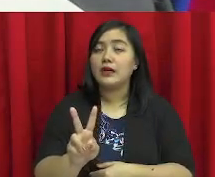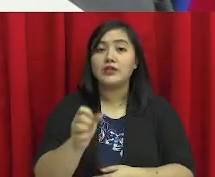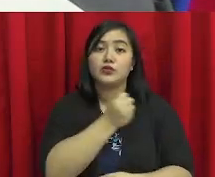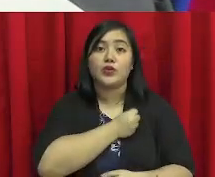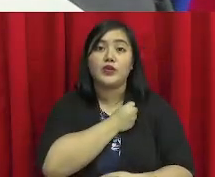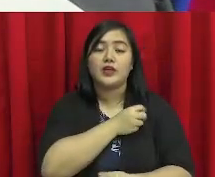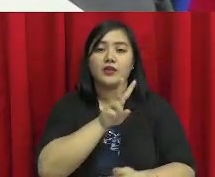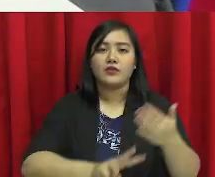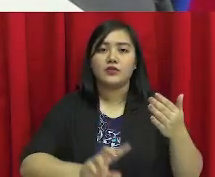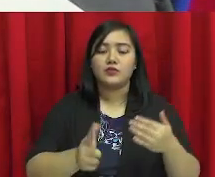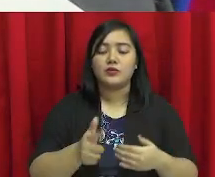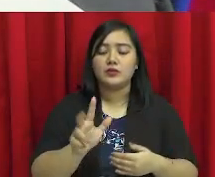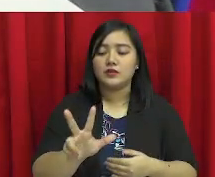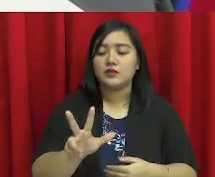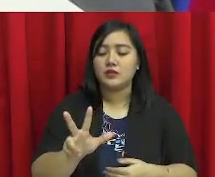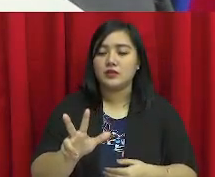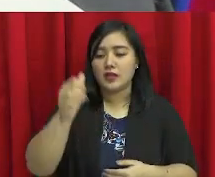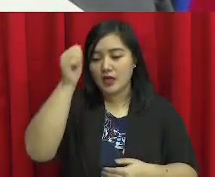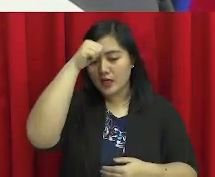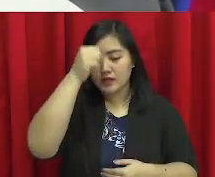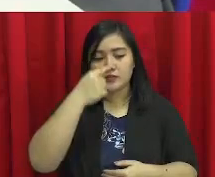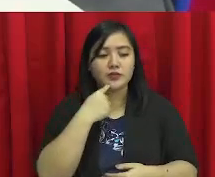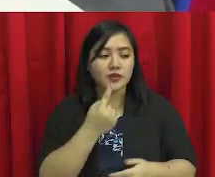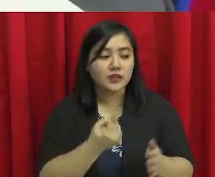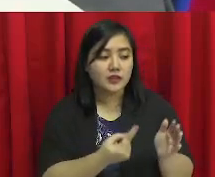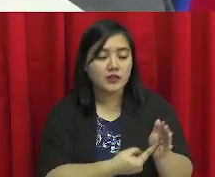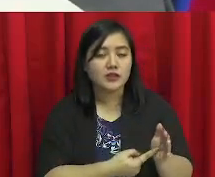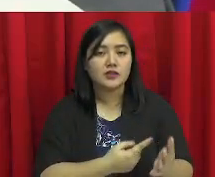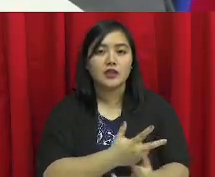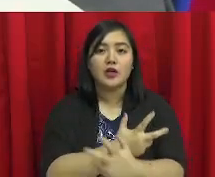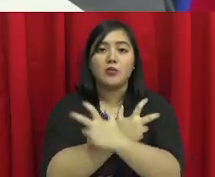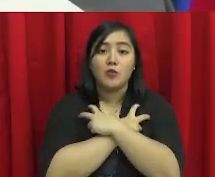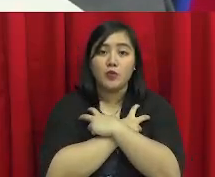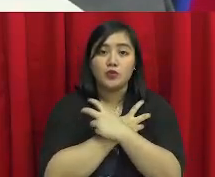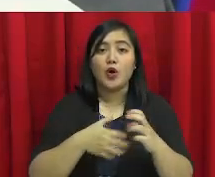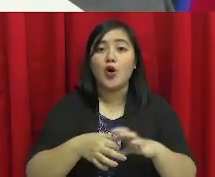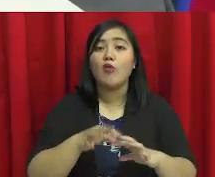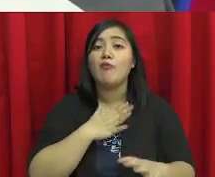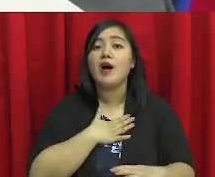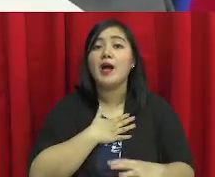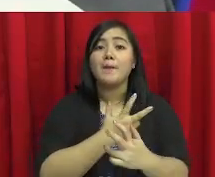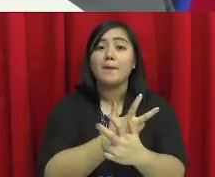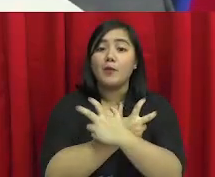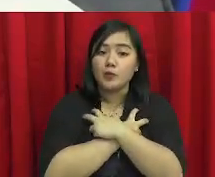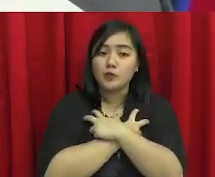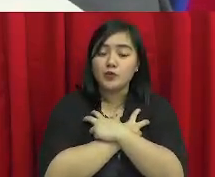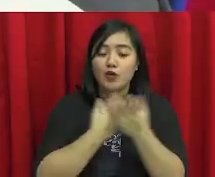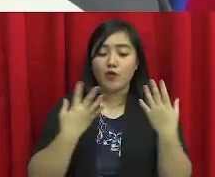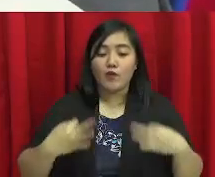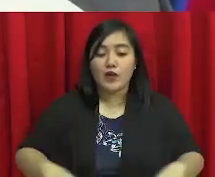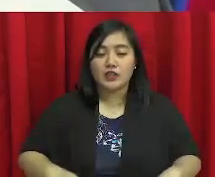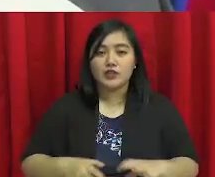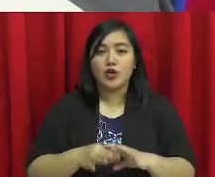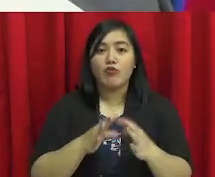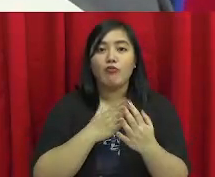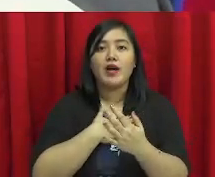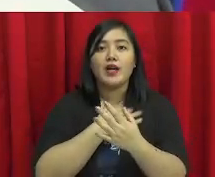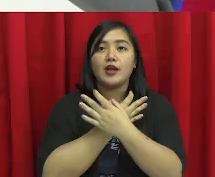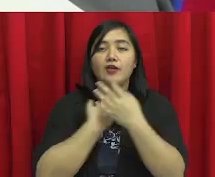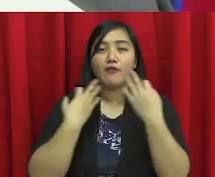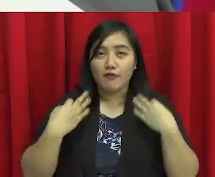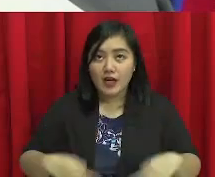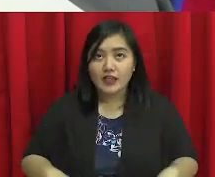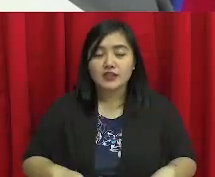is now bone of my bones and flesh of my flesh. Mm-hmm. She shall be called woman because she